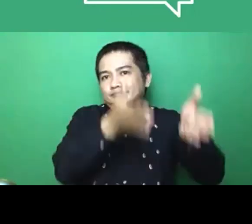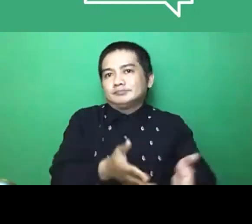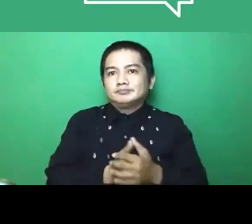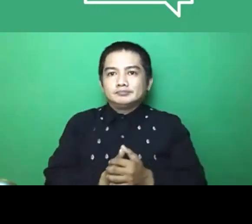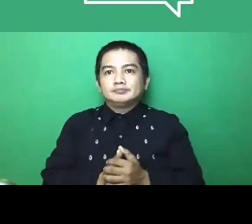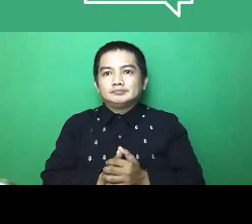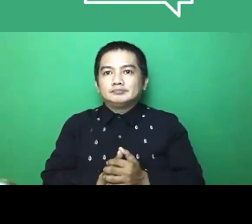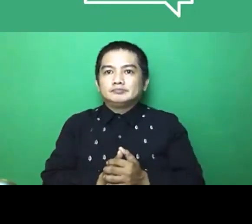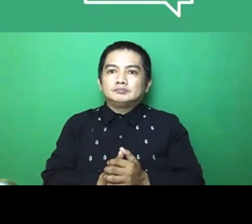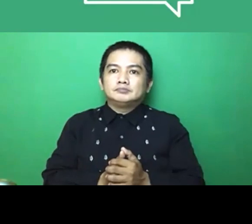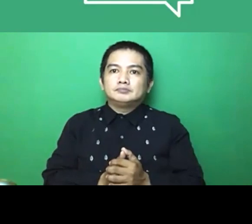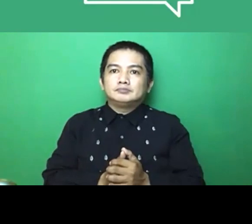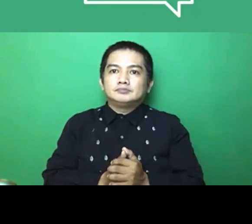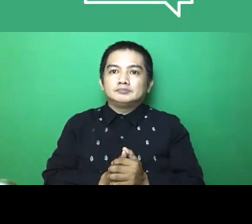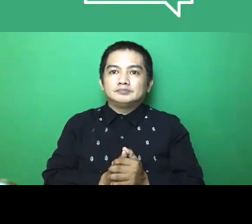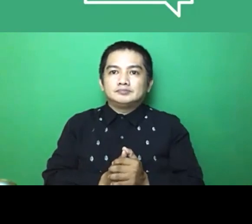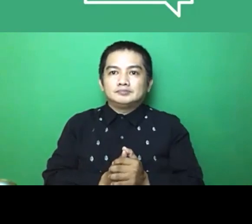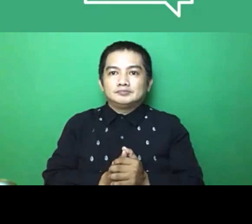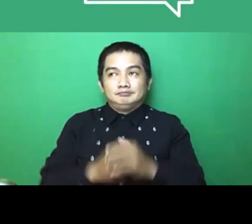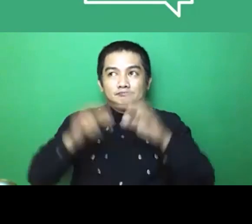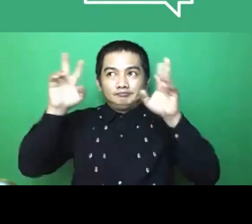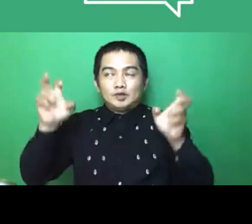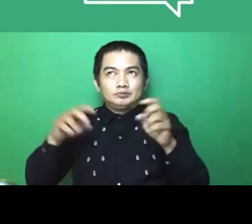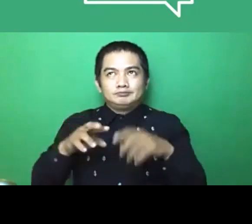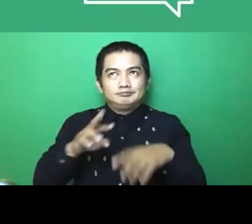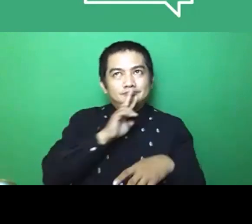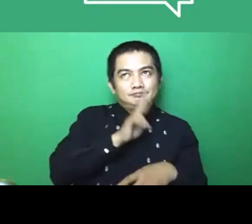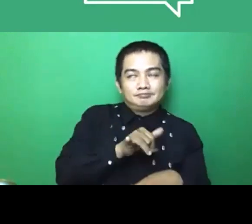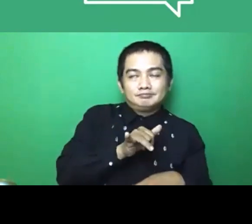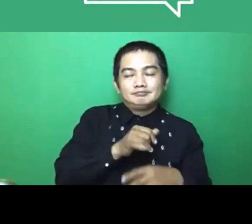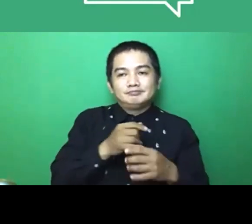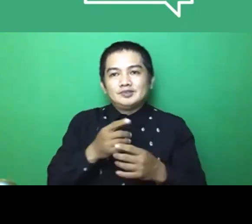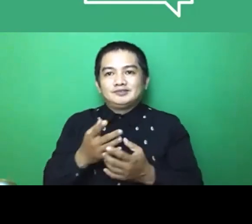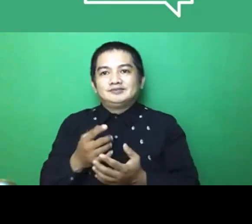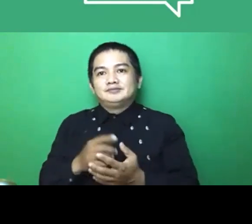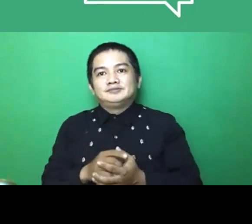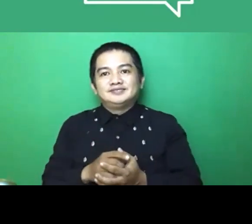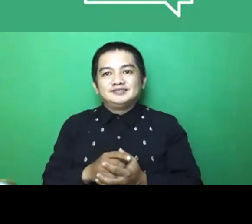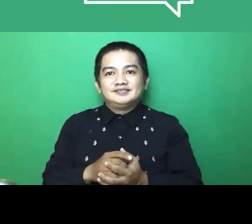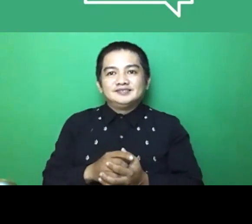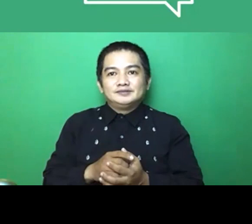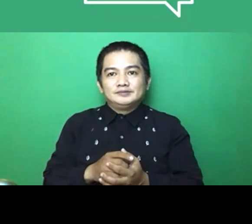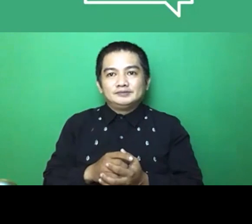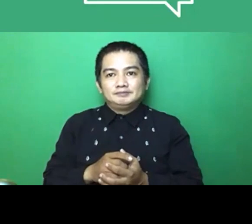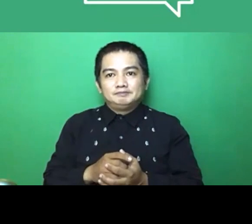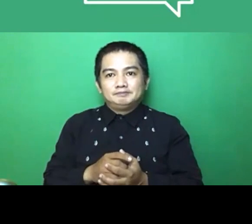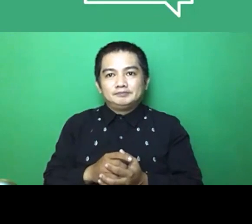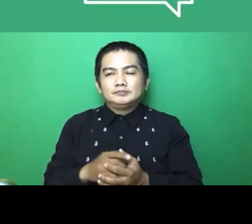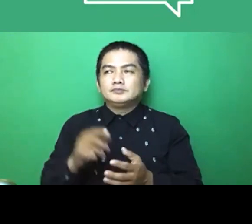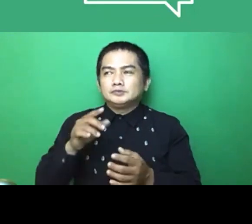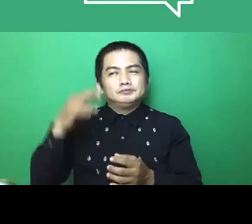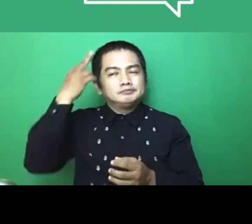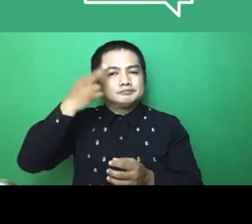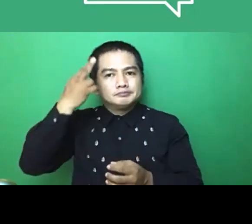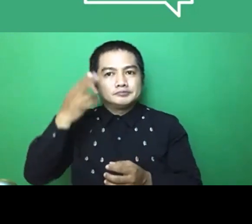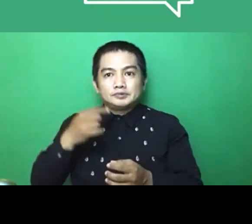Okay. Do we want the sugar-coated answer or the real one? I shifted to ID. So the reason was I